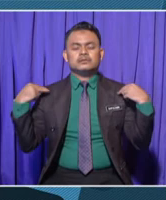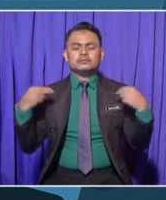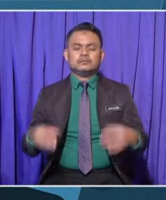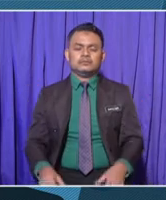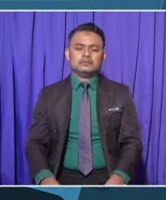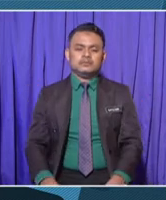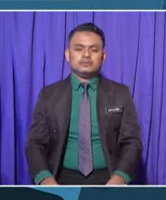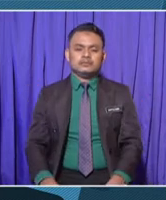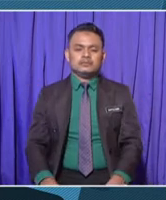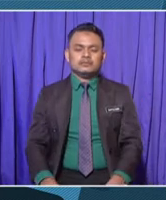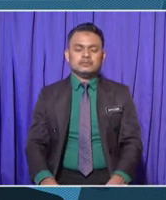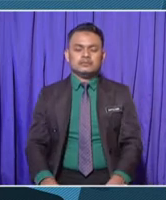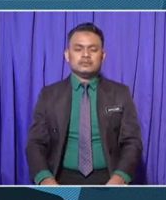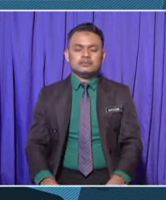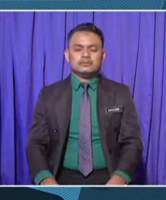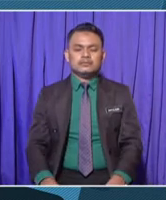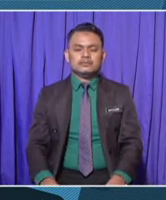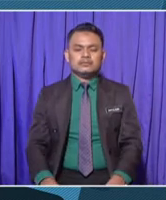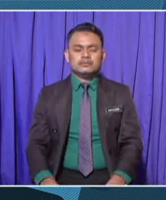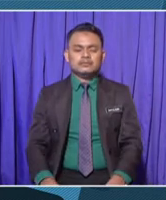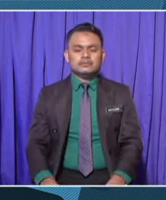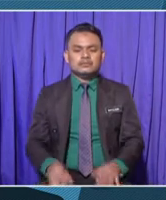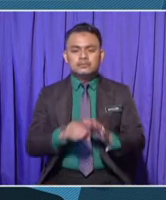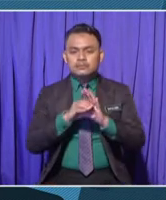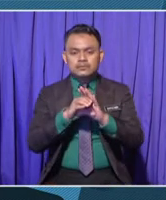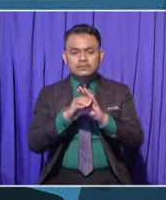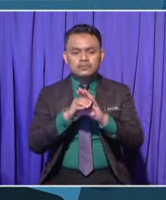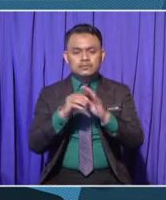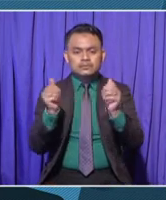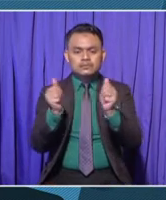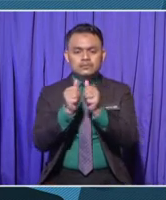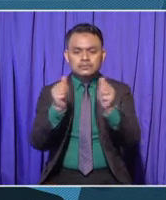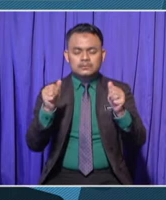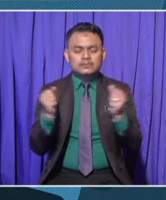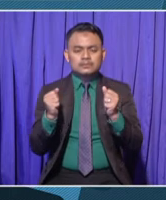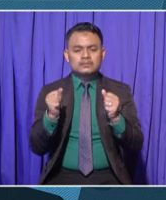Imagine a refrigerator door without a magnet.